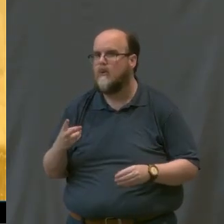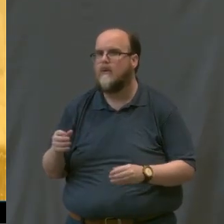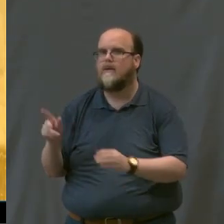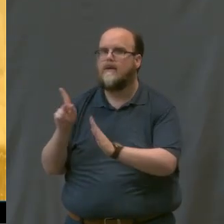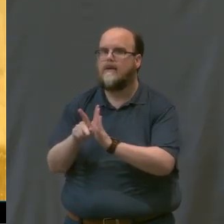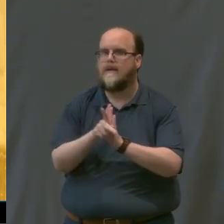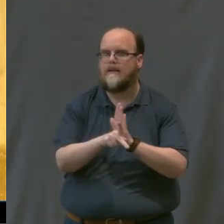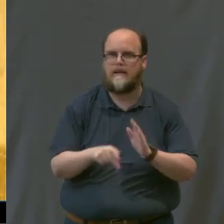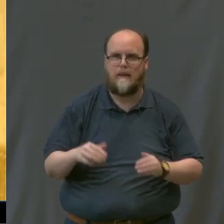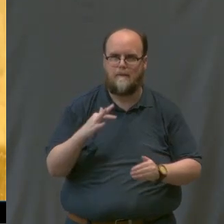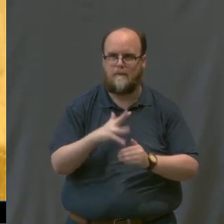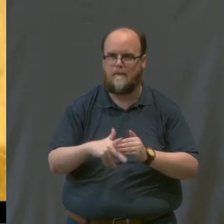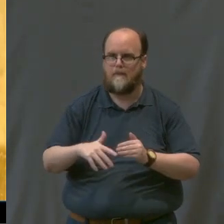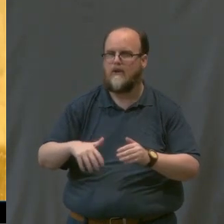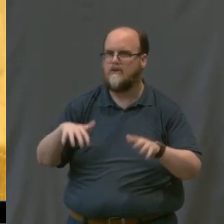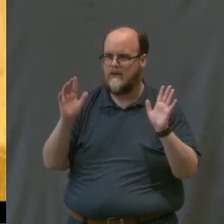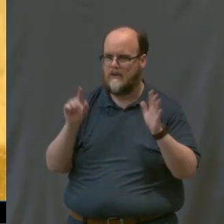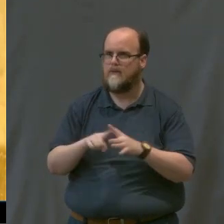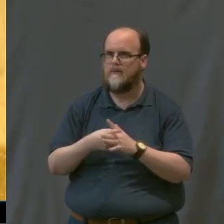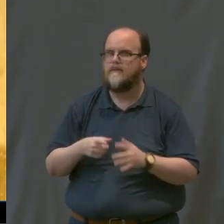and the bloodshed begins.